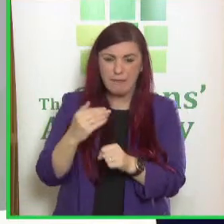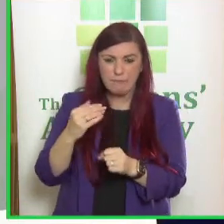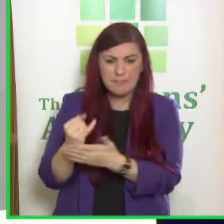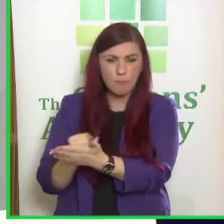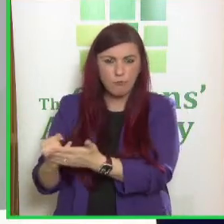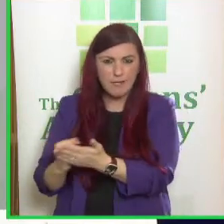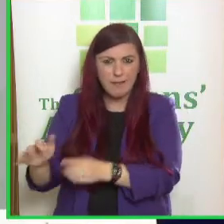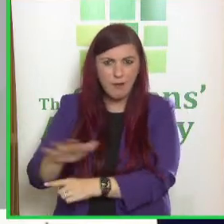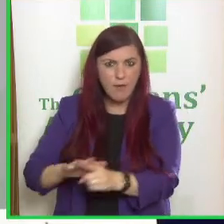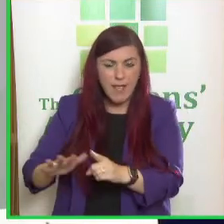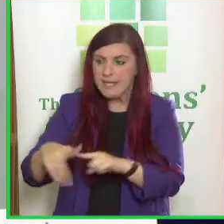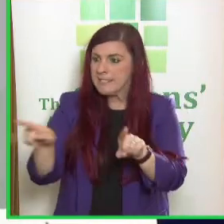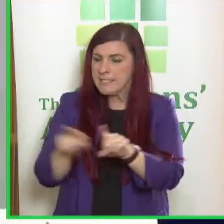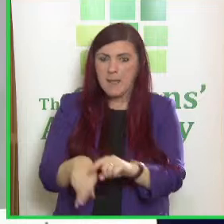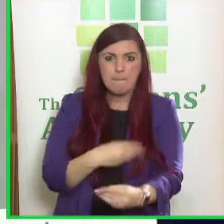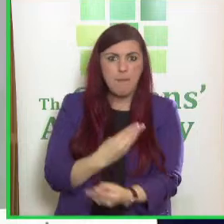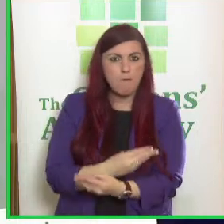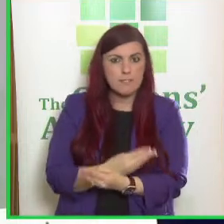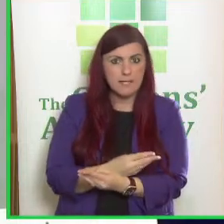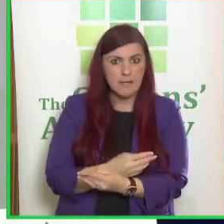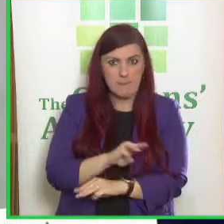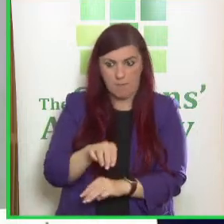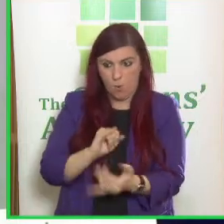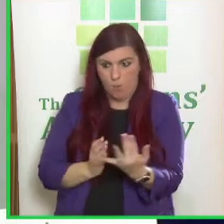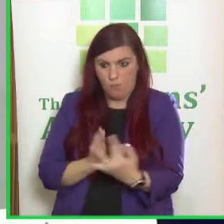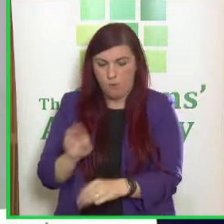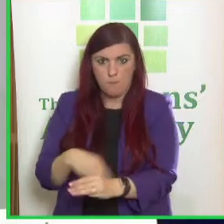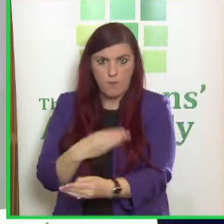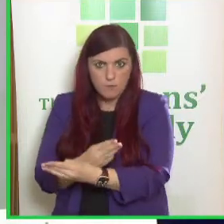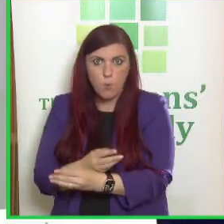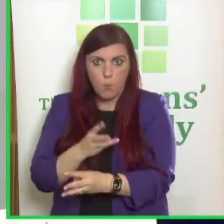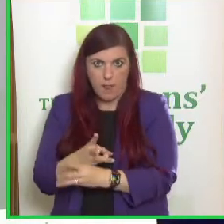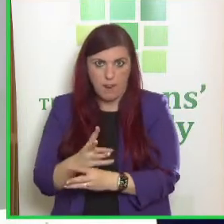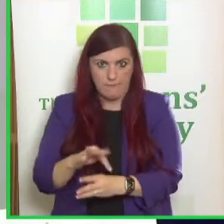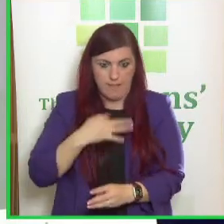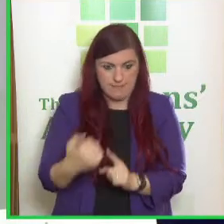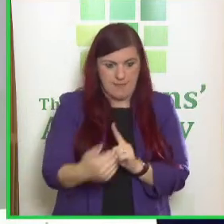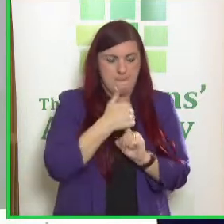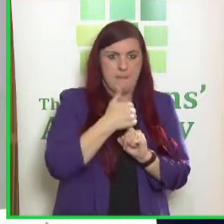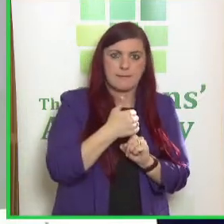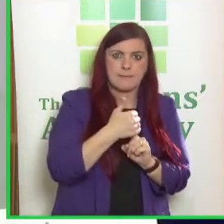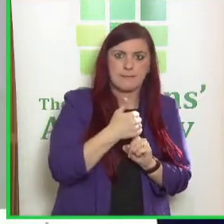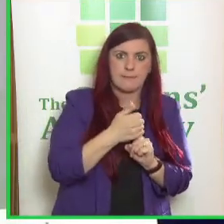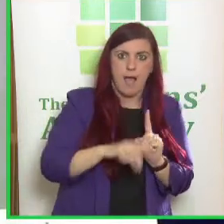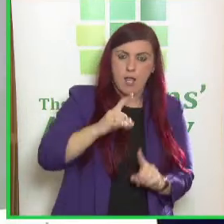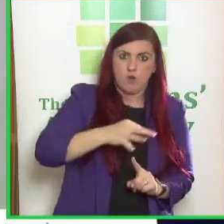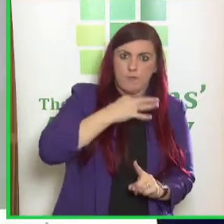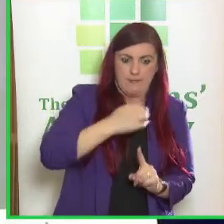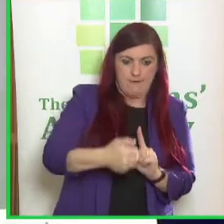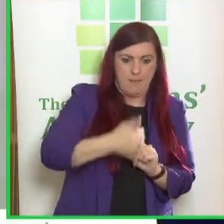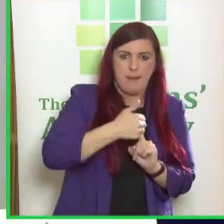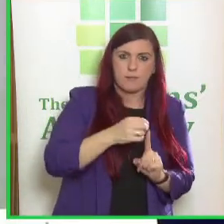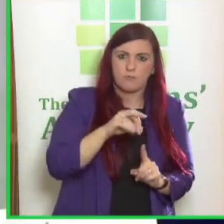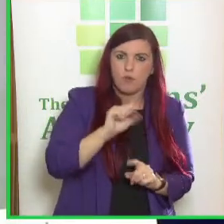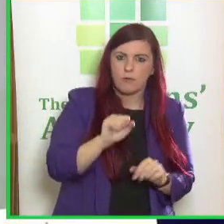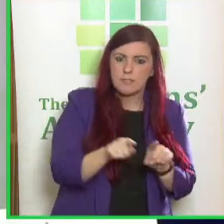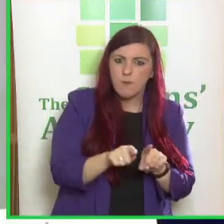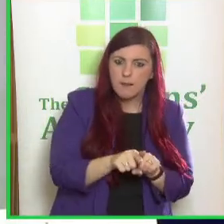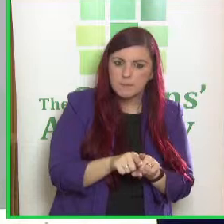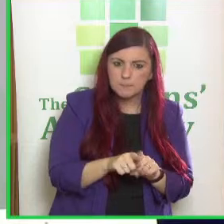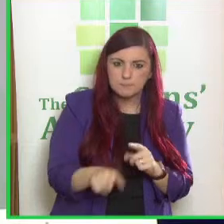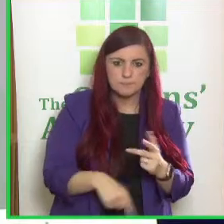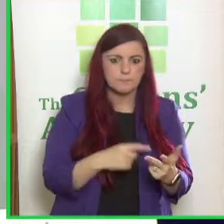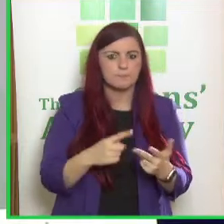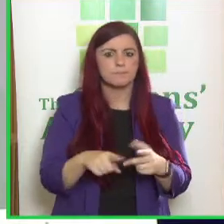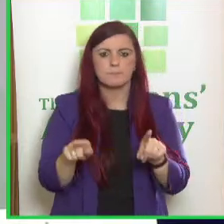People who suffer poverty are more likely going to suffer from the impacts of drugs. We heard compelling evidence from experts